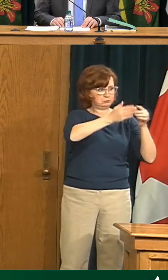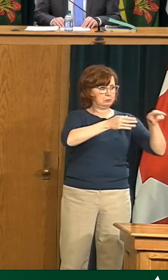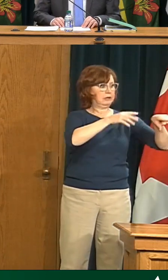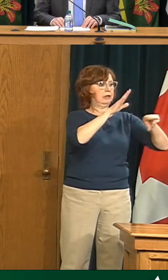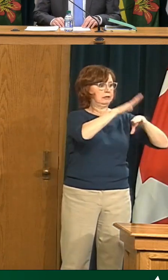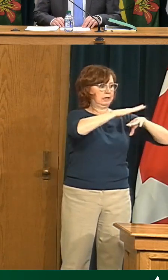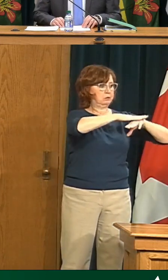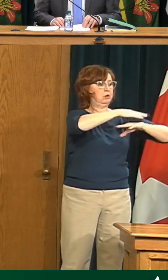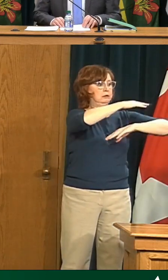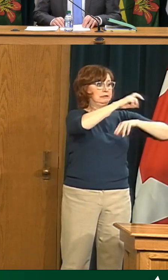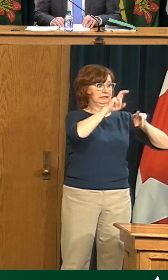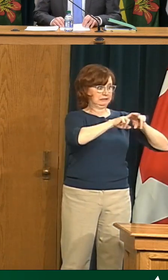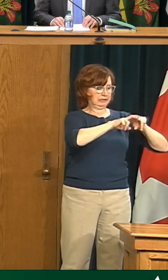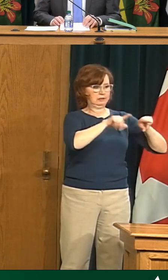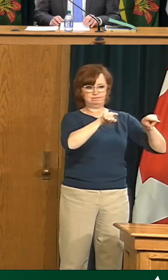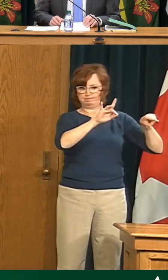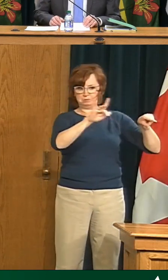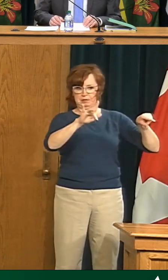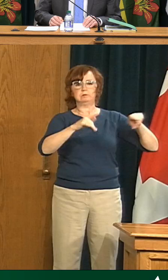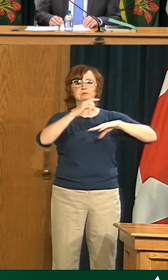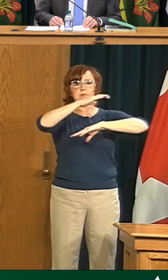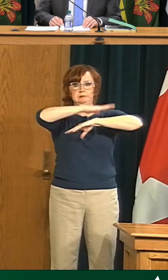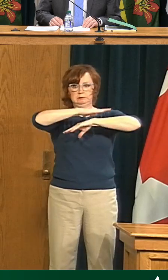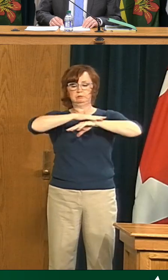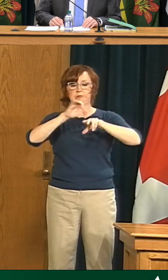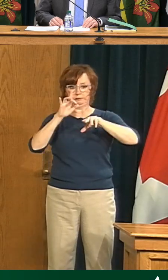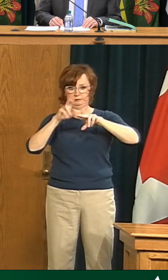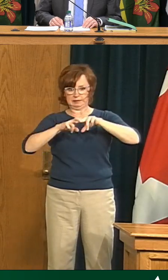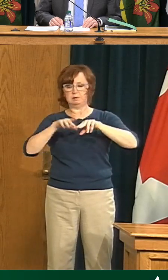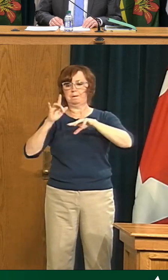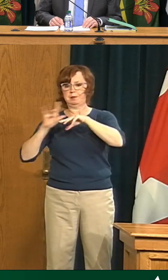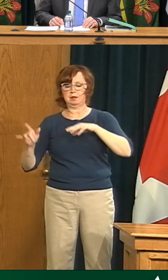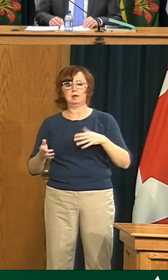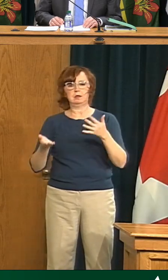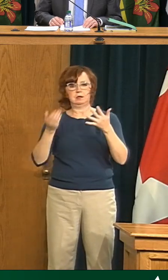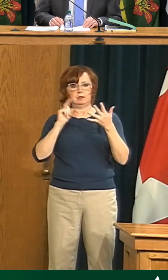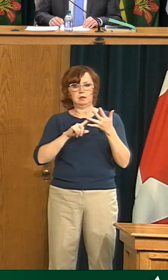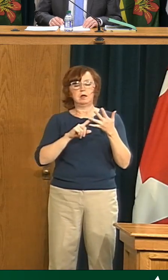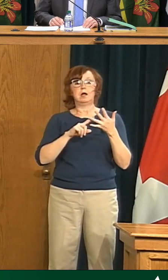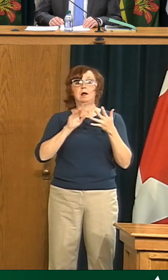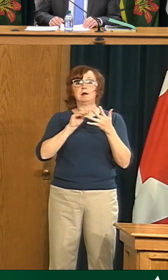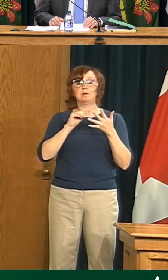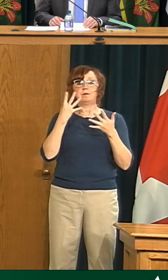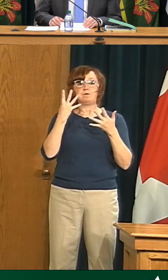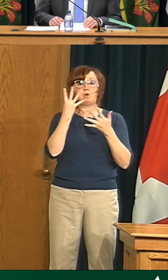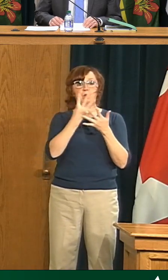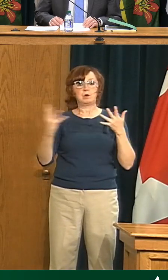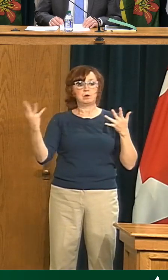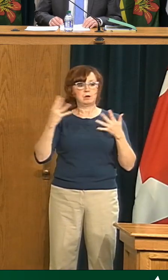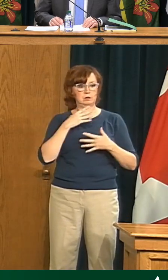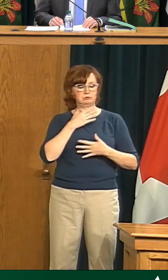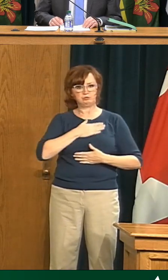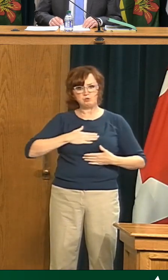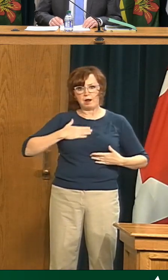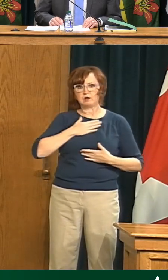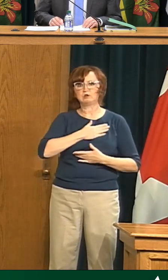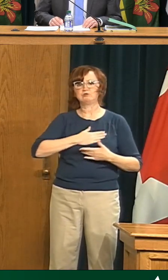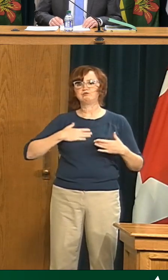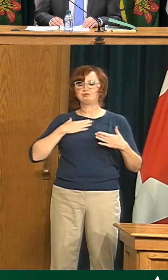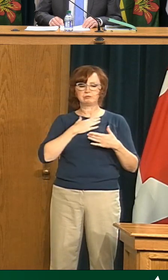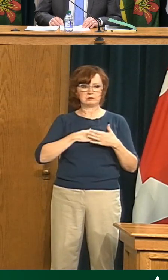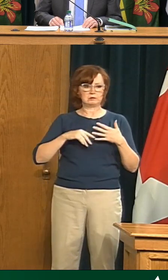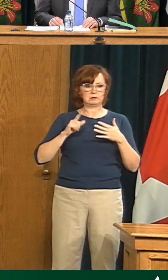will be allowed to open in Phase 3. Phase 4 will see recreation and